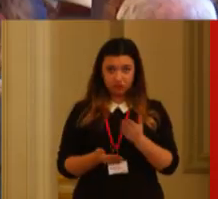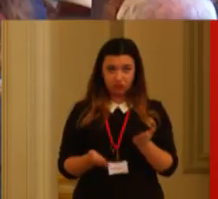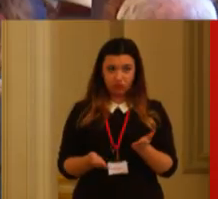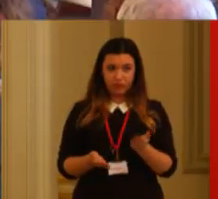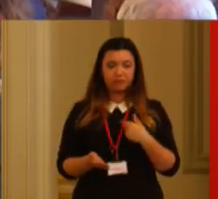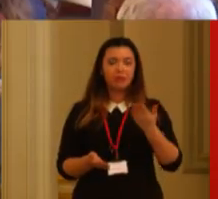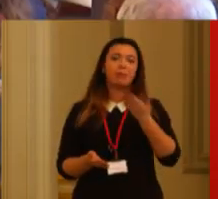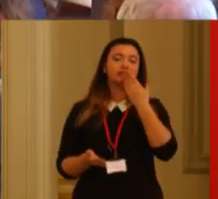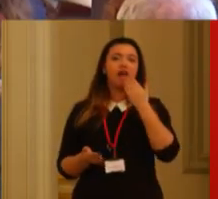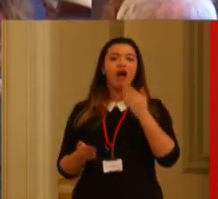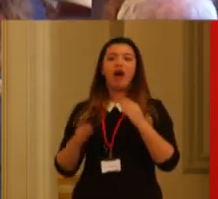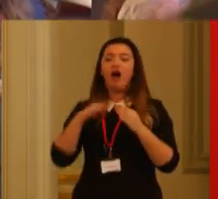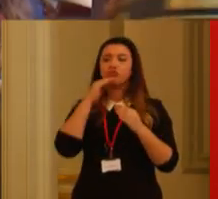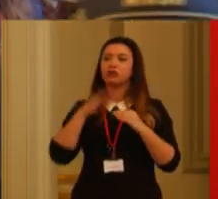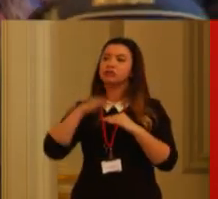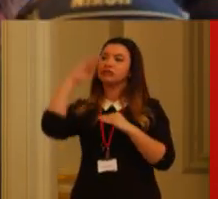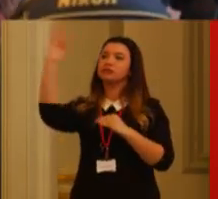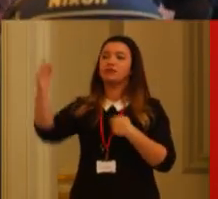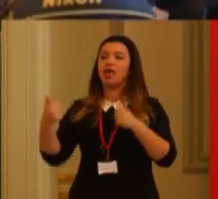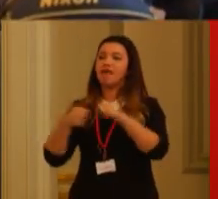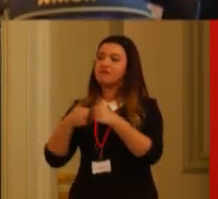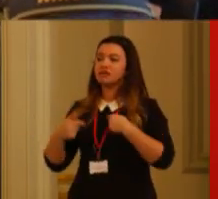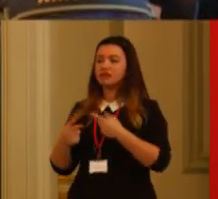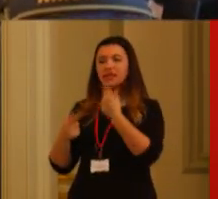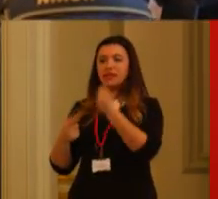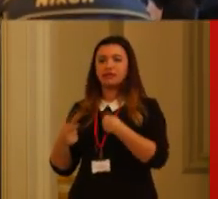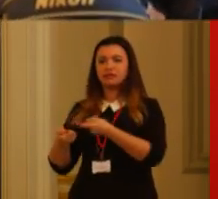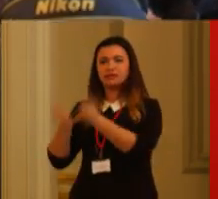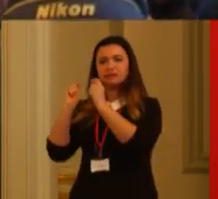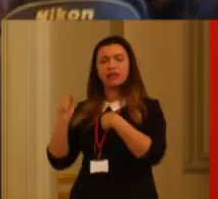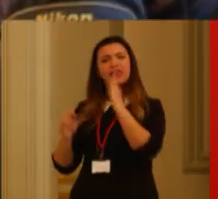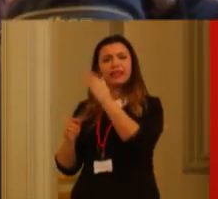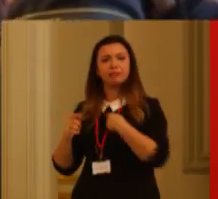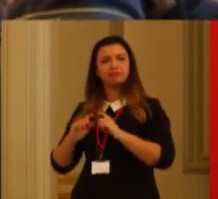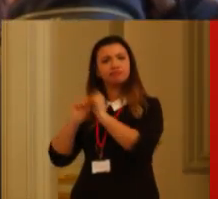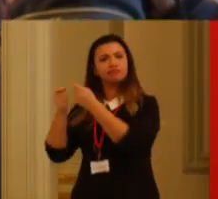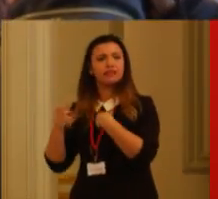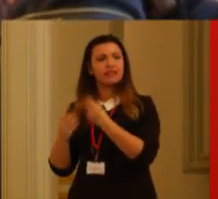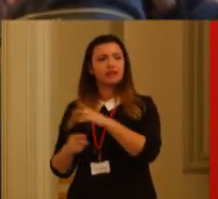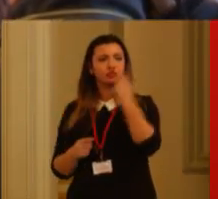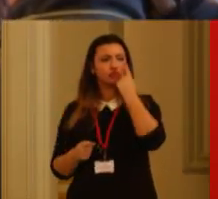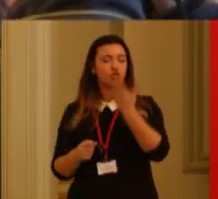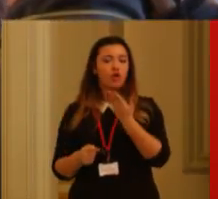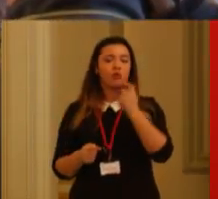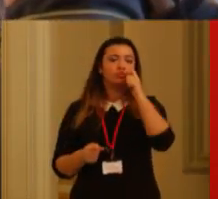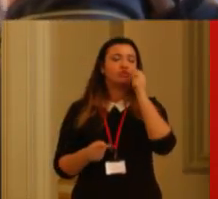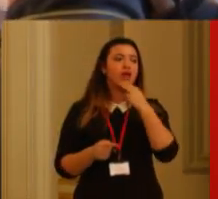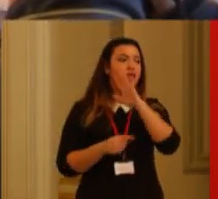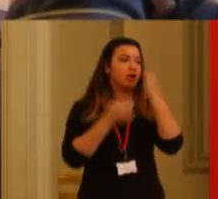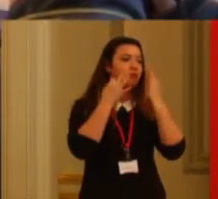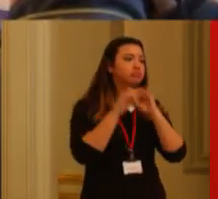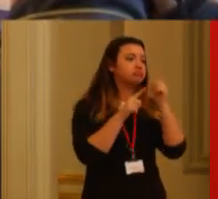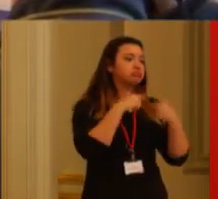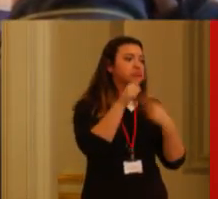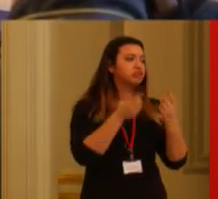still, like going abroad, it becomes a likelihood, right? Like there was this conservative woman in